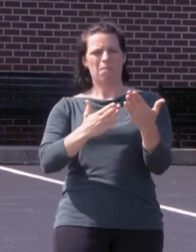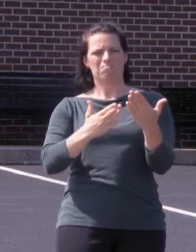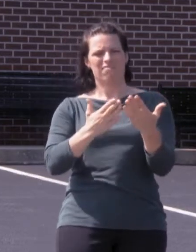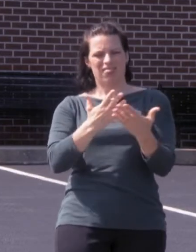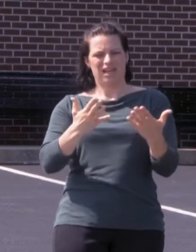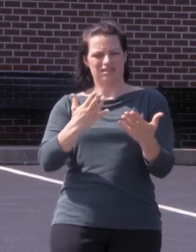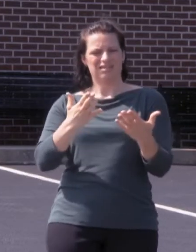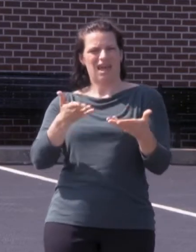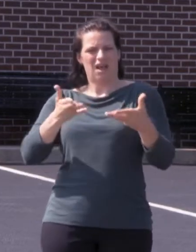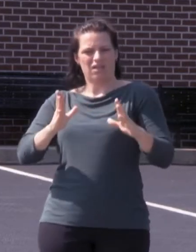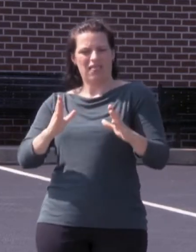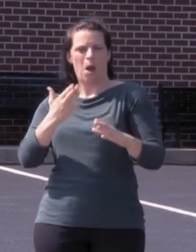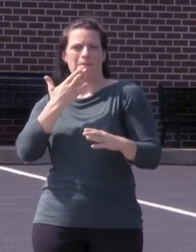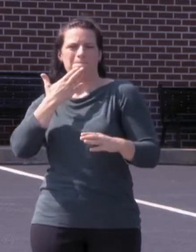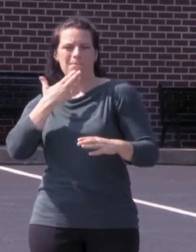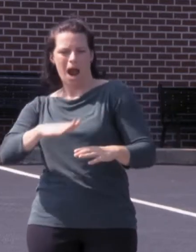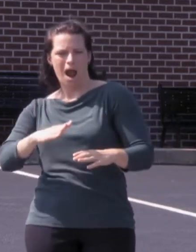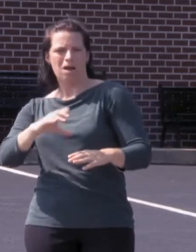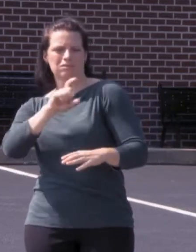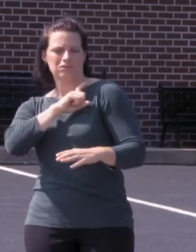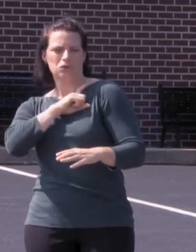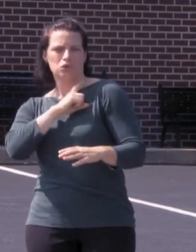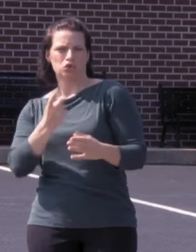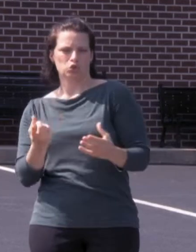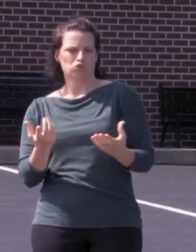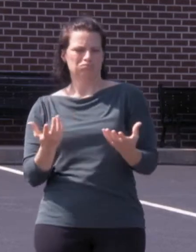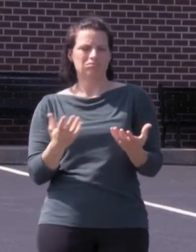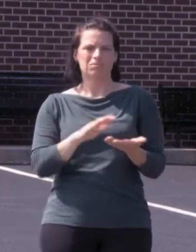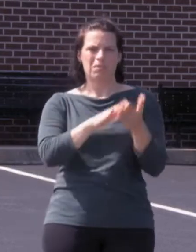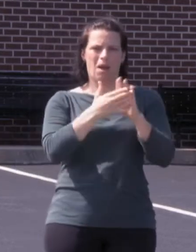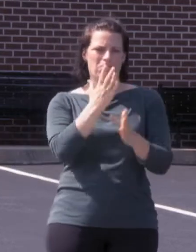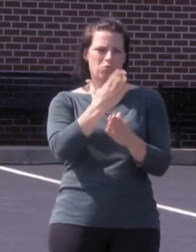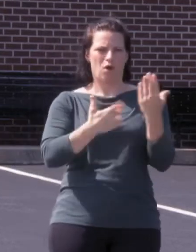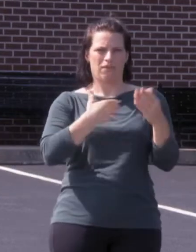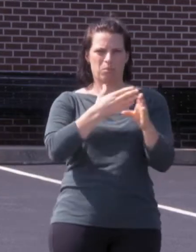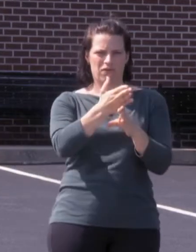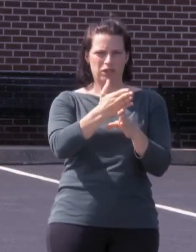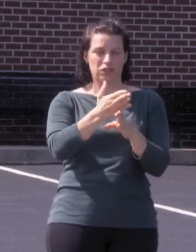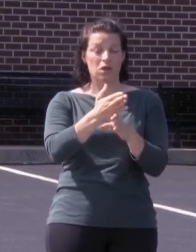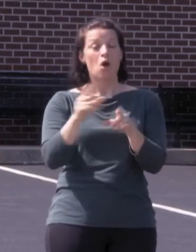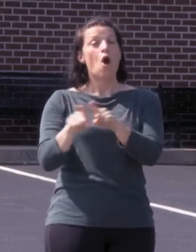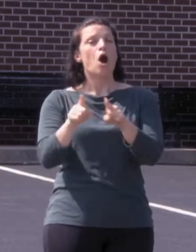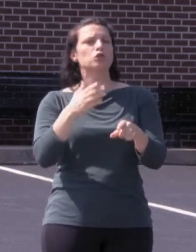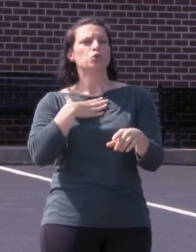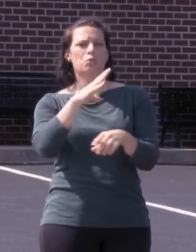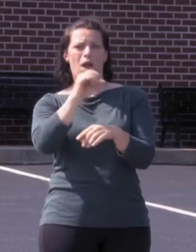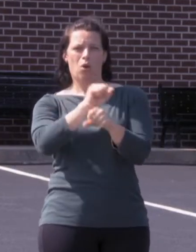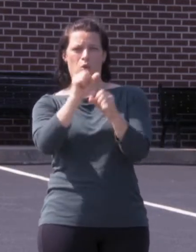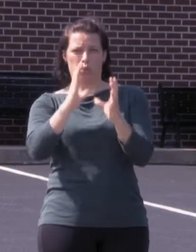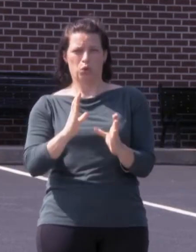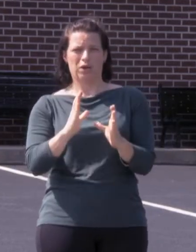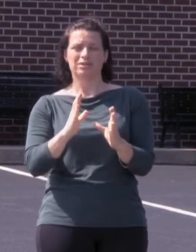thus far. And to my colleagues in law enforcement, let's keep it going.